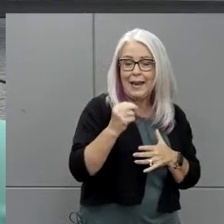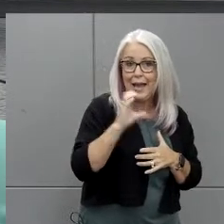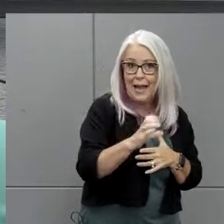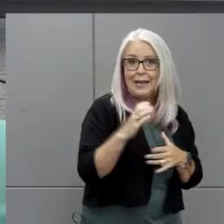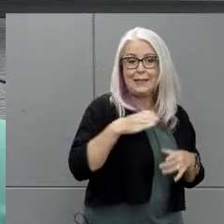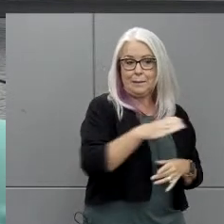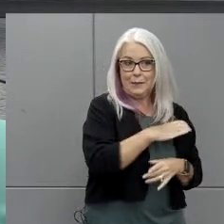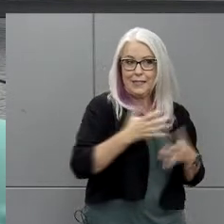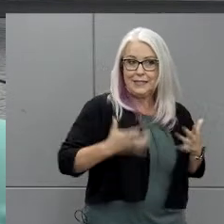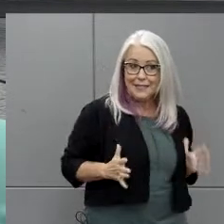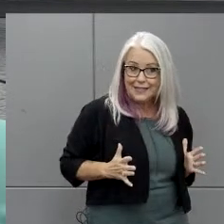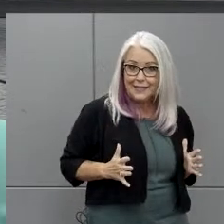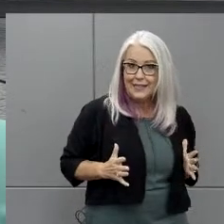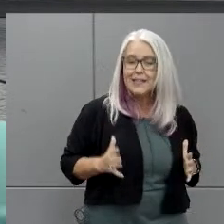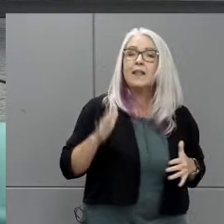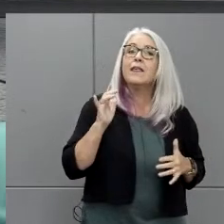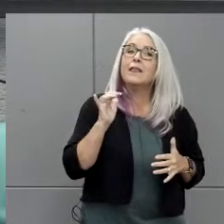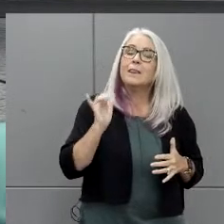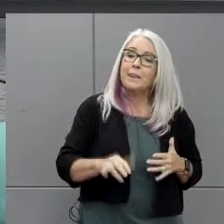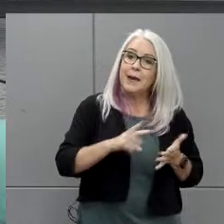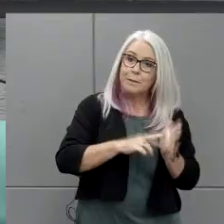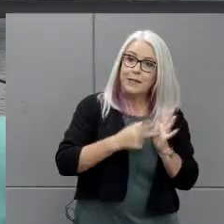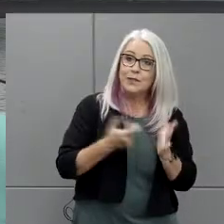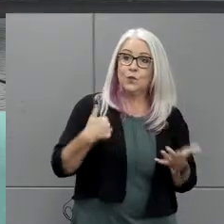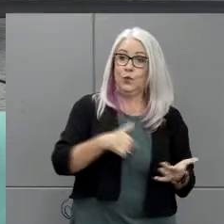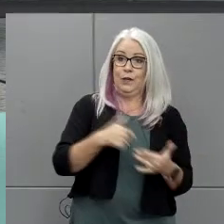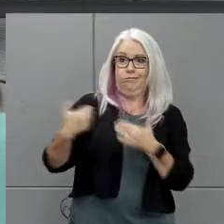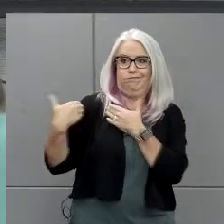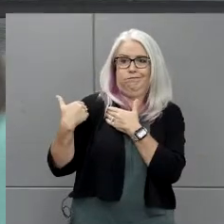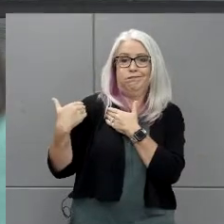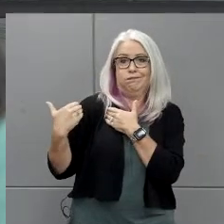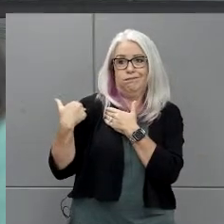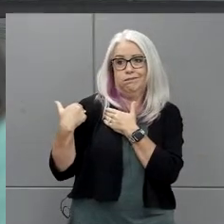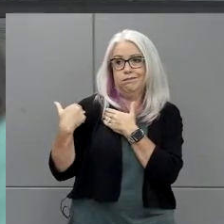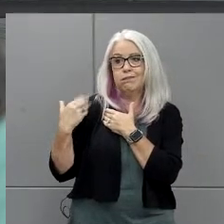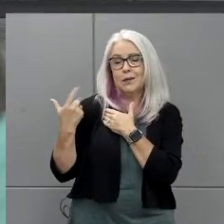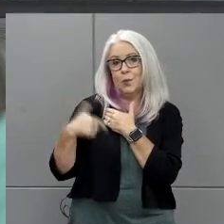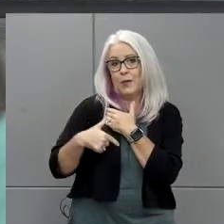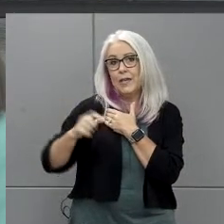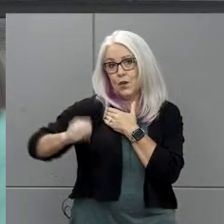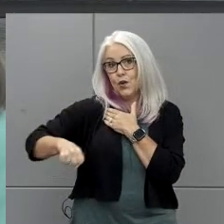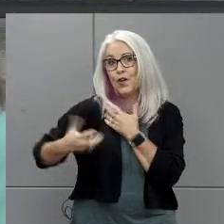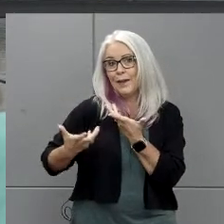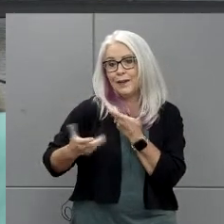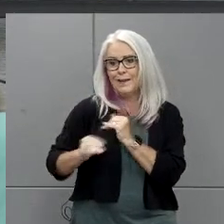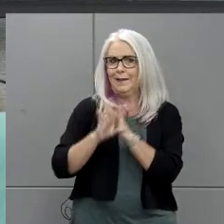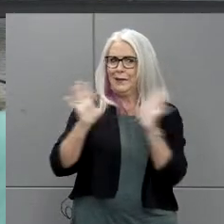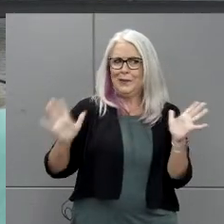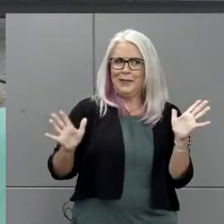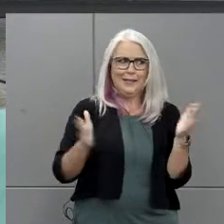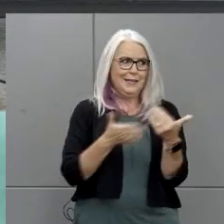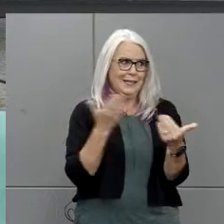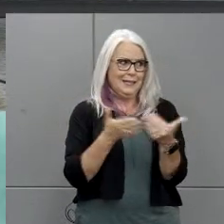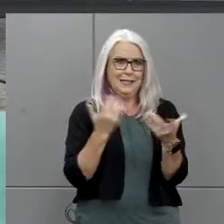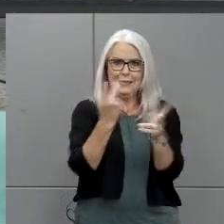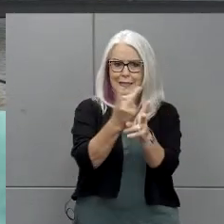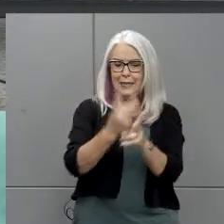done. And so that does open us up to liability, when we could very clearly take care of it very